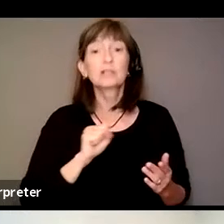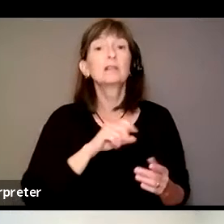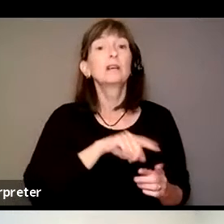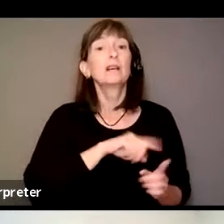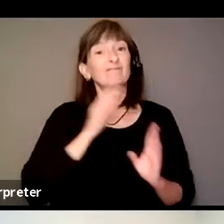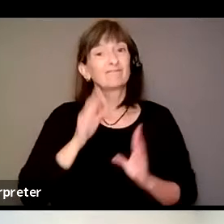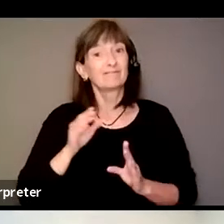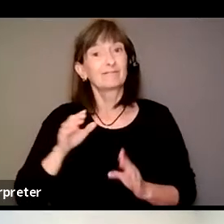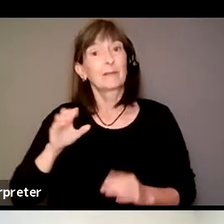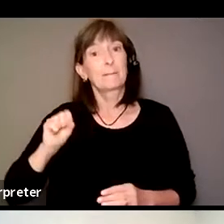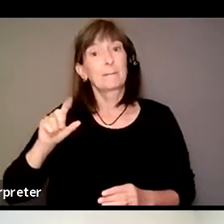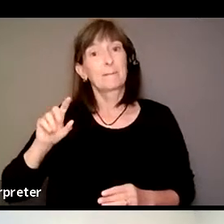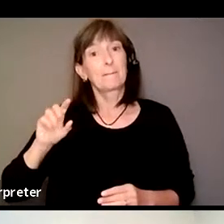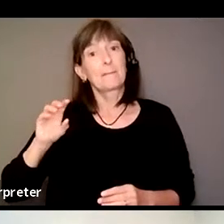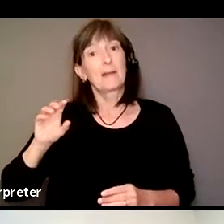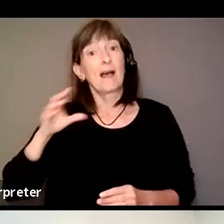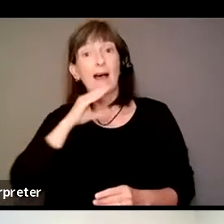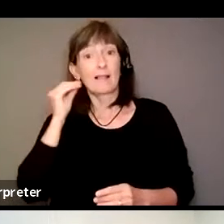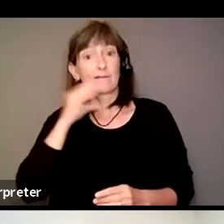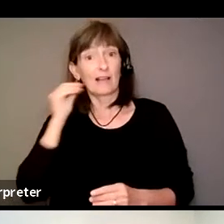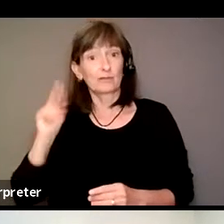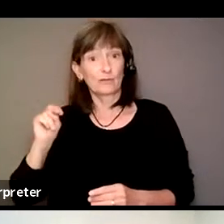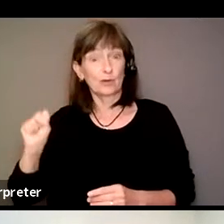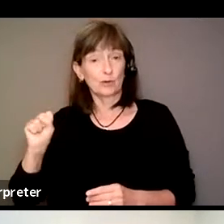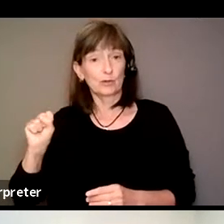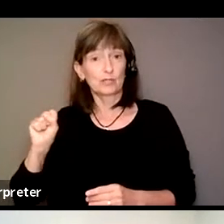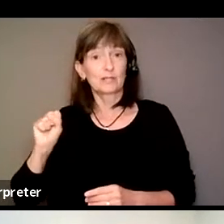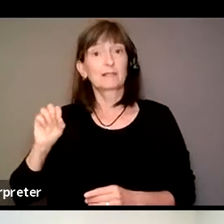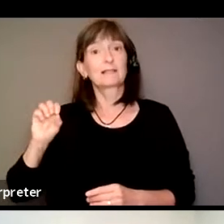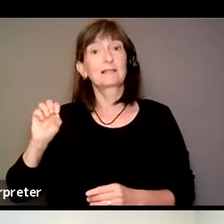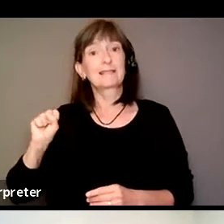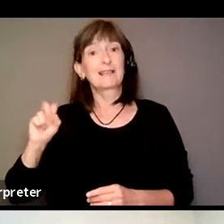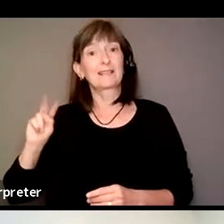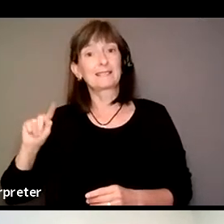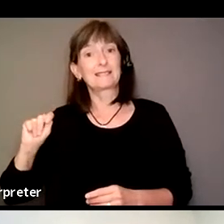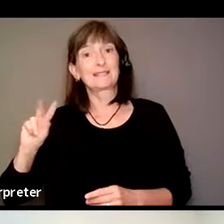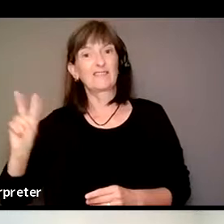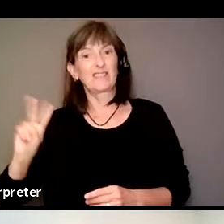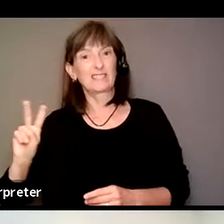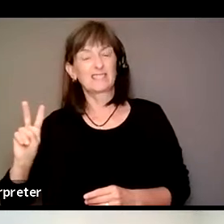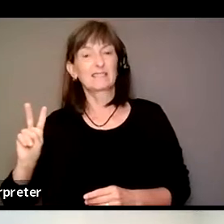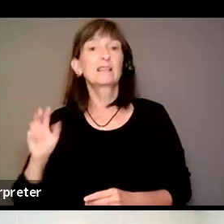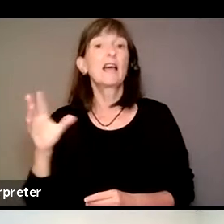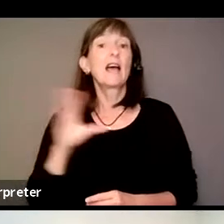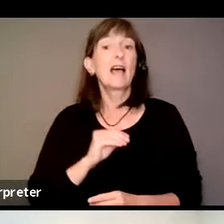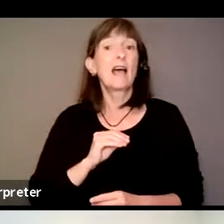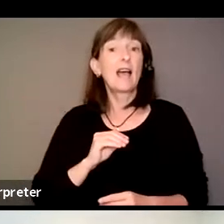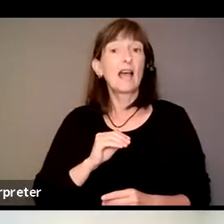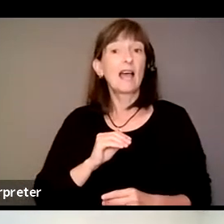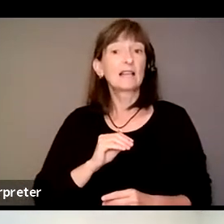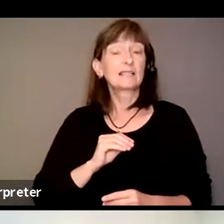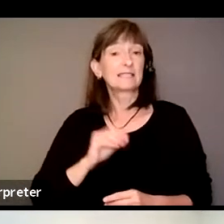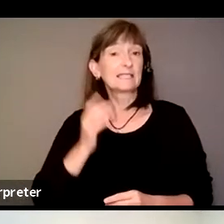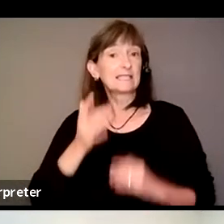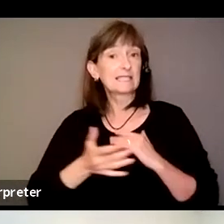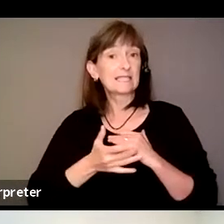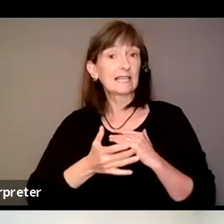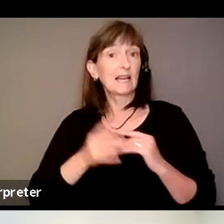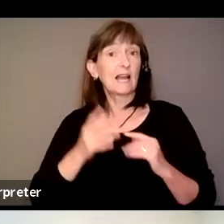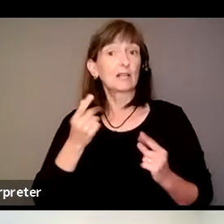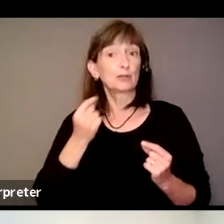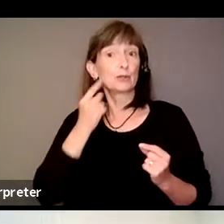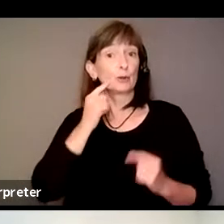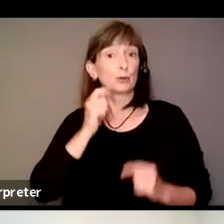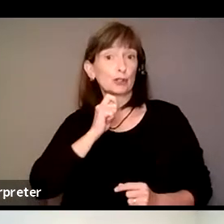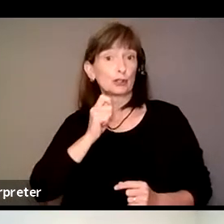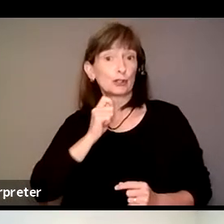Vincent University in Halifax, Nova Scotia, and then on to King's Tech in the Annapolis Valley, where I did journalism, broadcast journalism, of course.